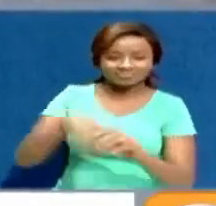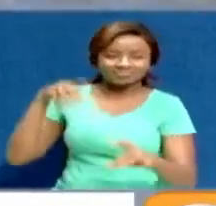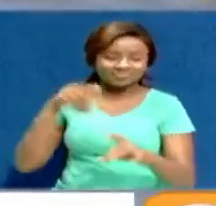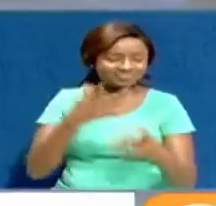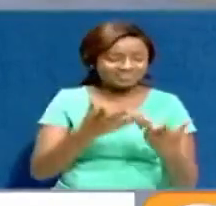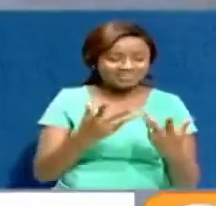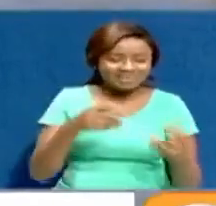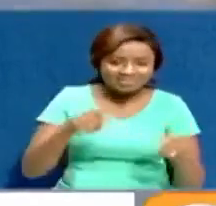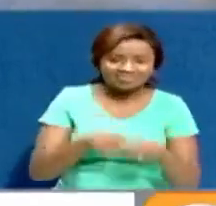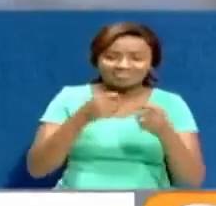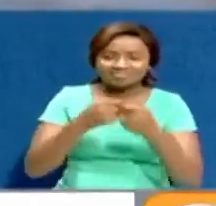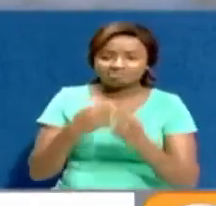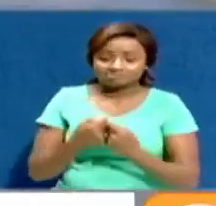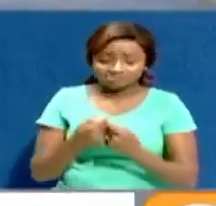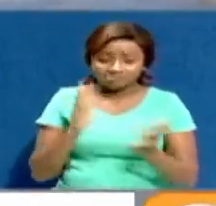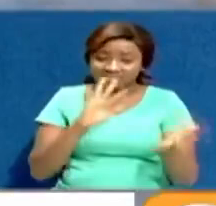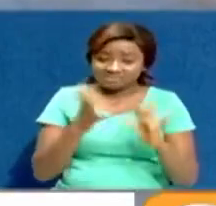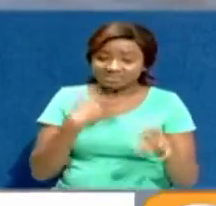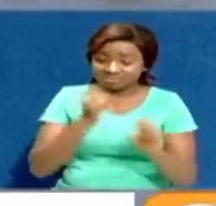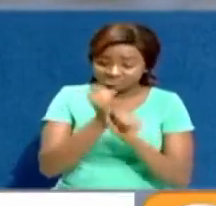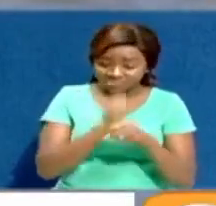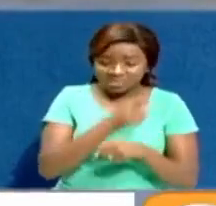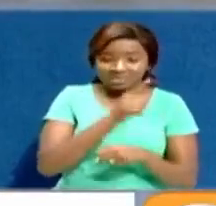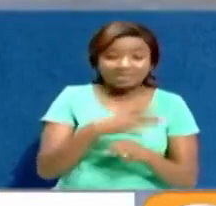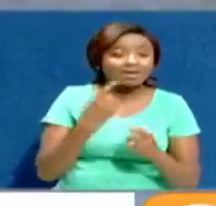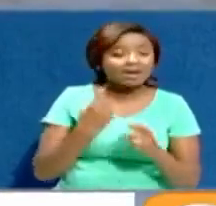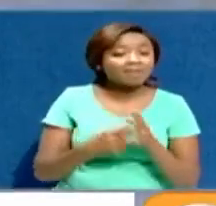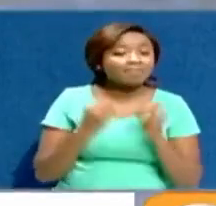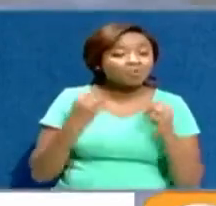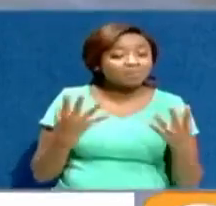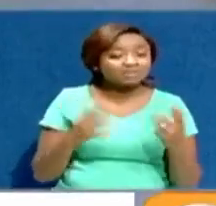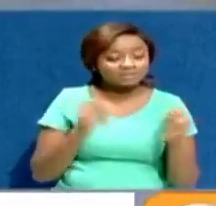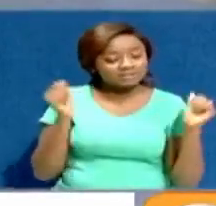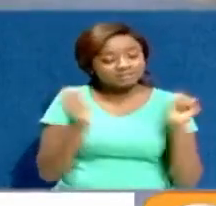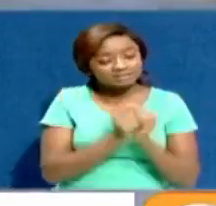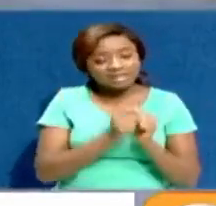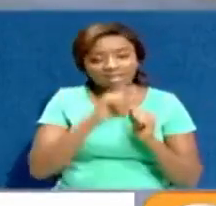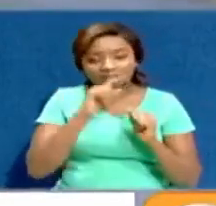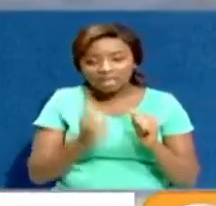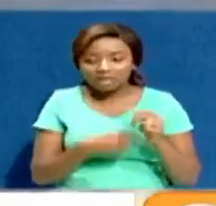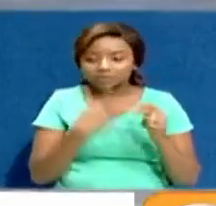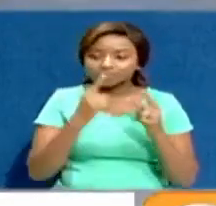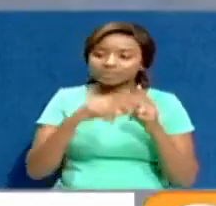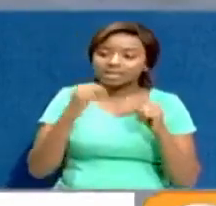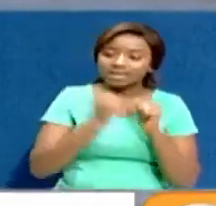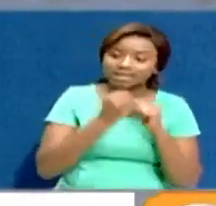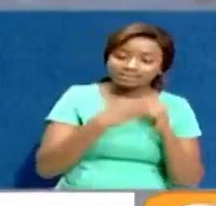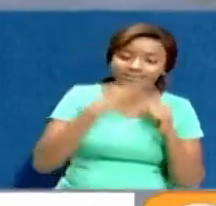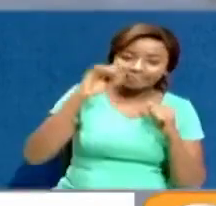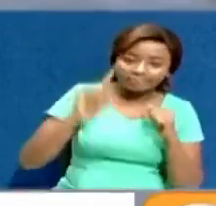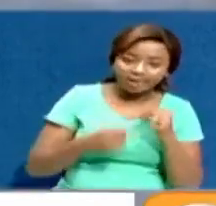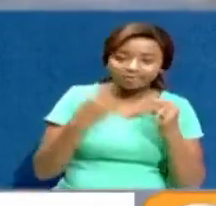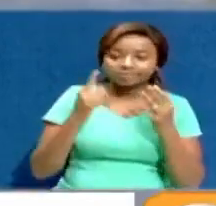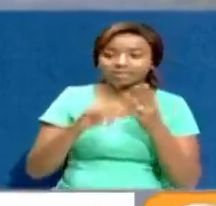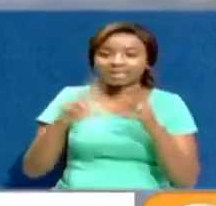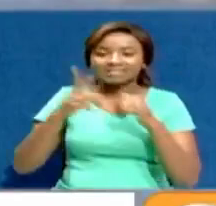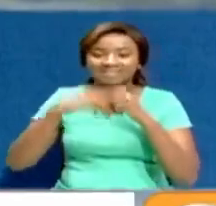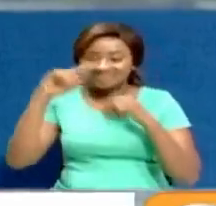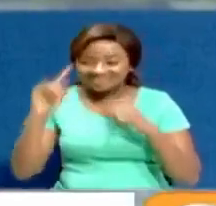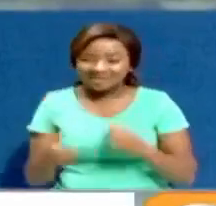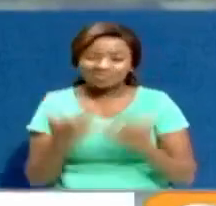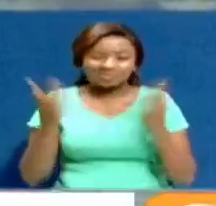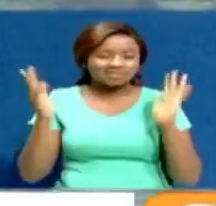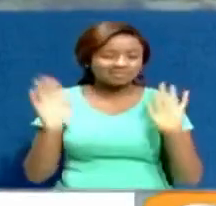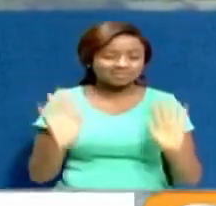Na za zingine unaweza tengeneza hata na 10,000, 10,018, 7,000. Sasa niliamua nichukua